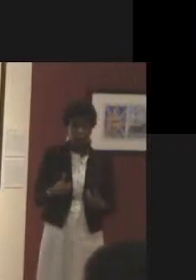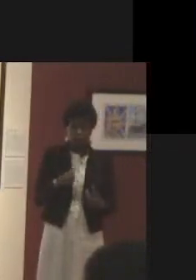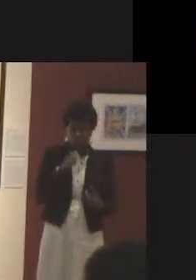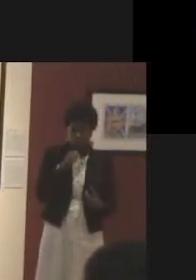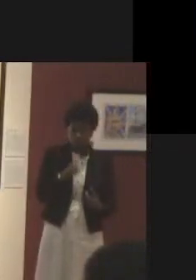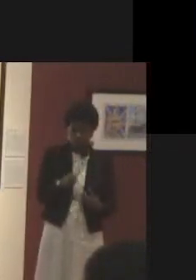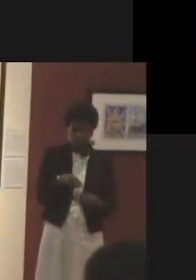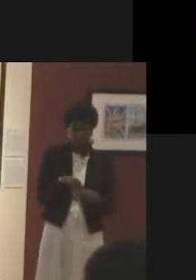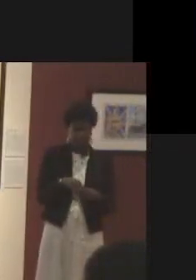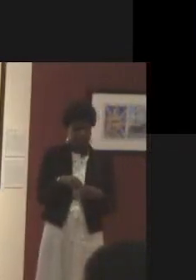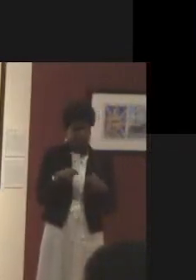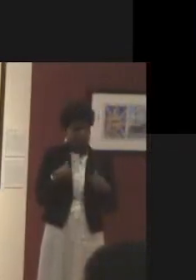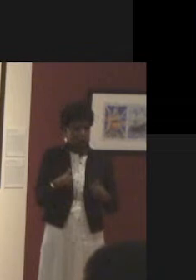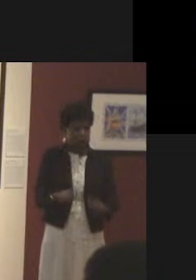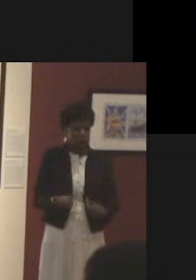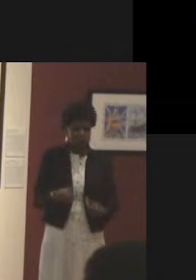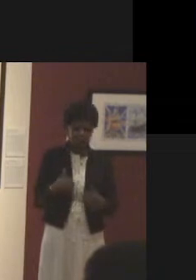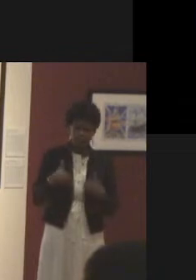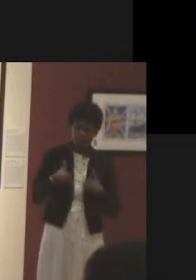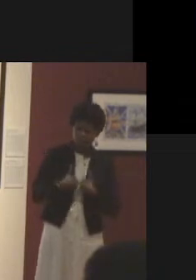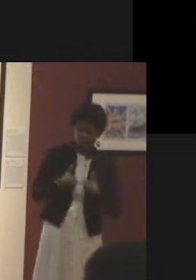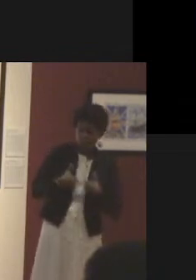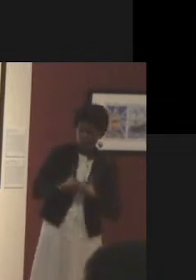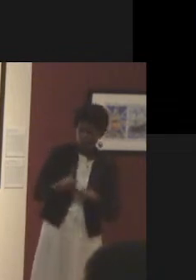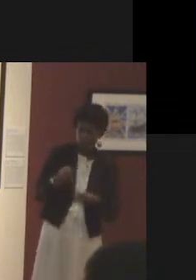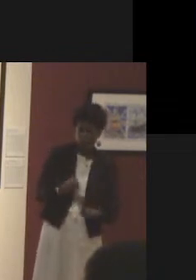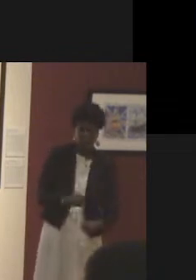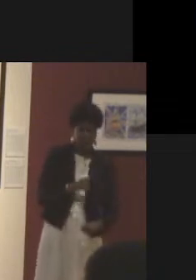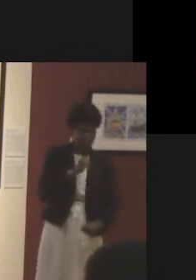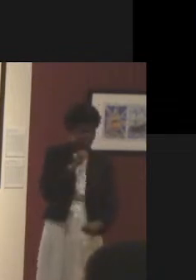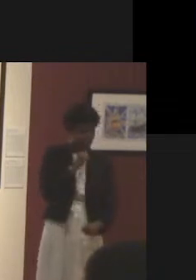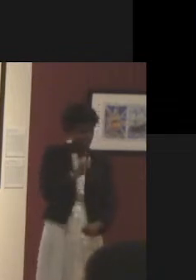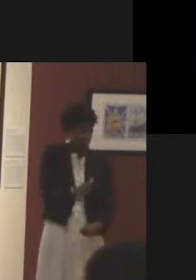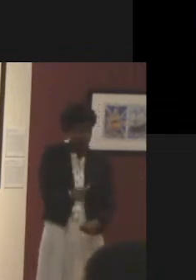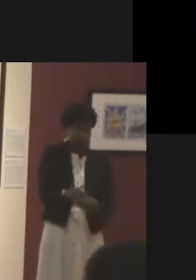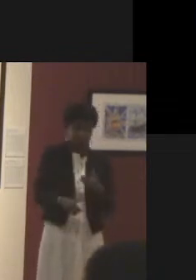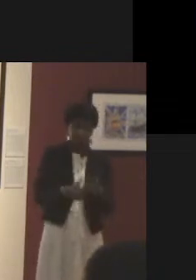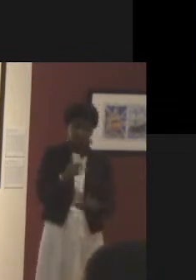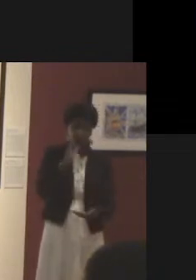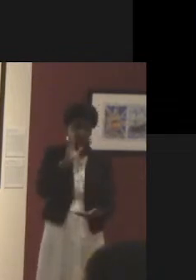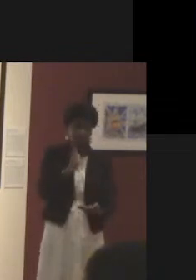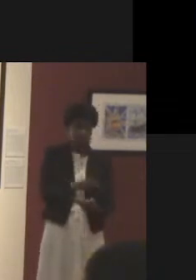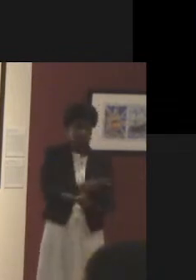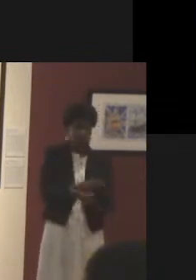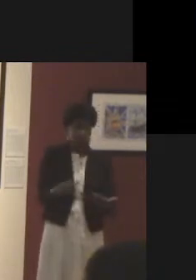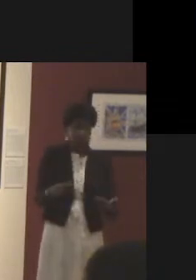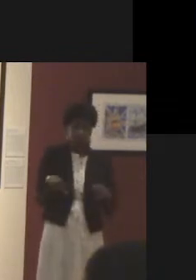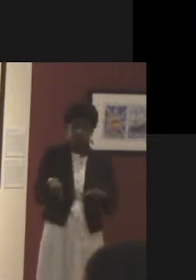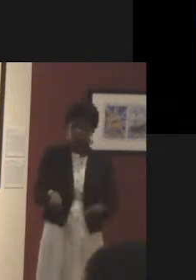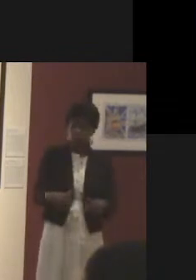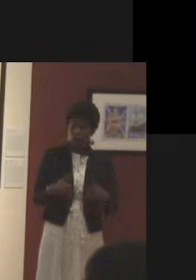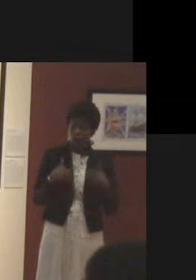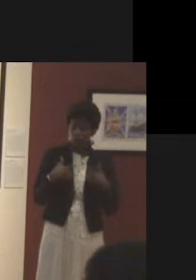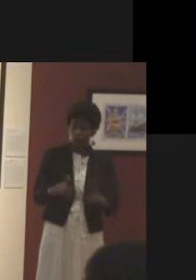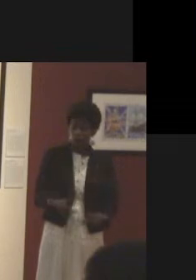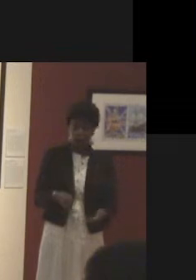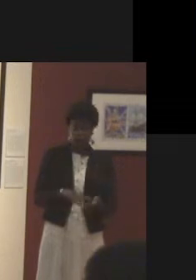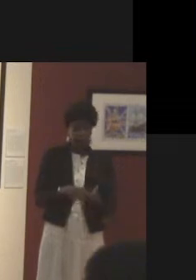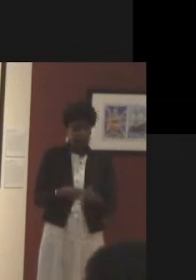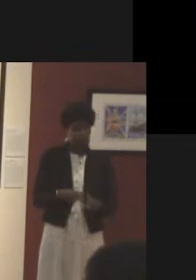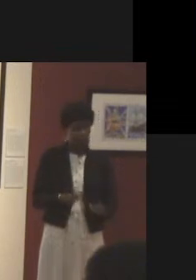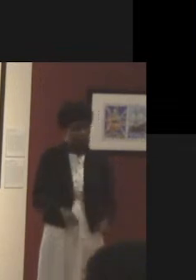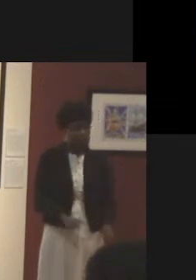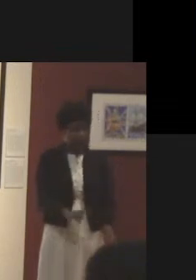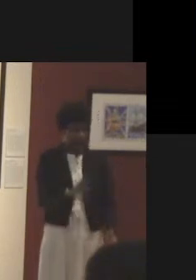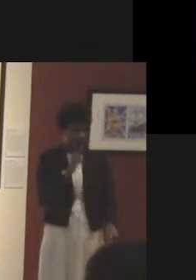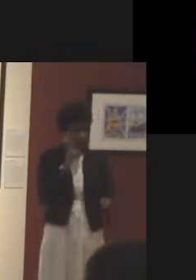inhuman or even bestial strength through their eventual and expected failure. This nudity allows us not only to witness